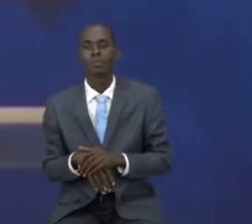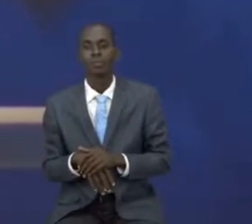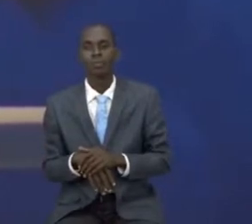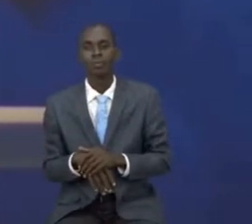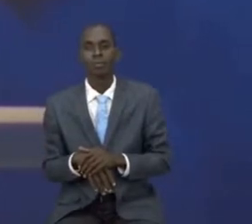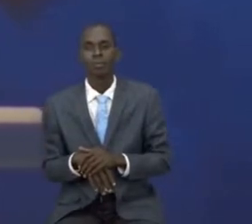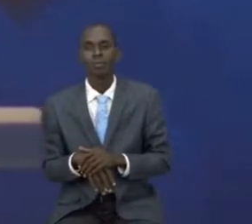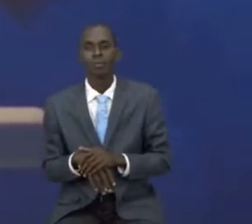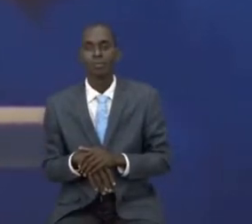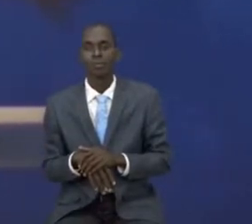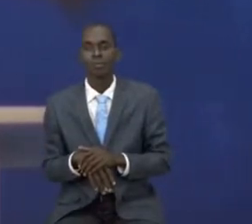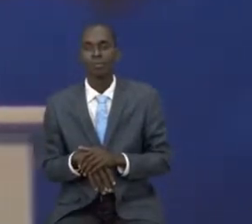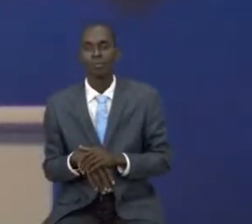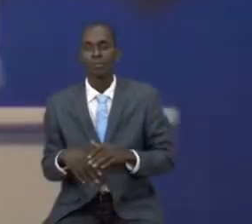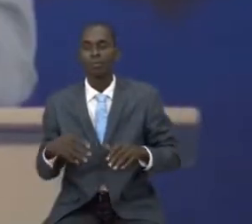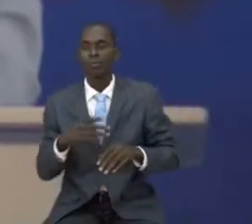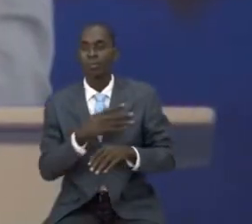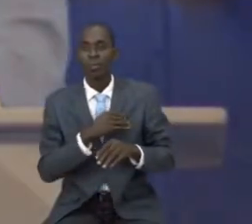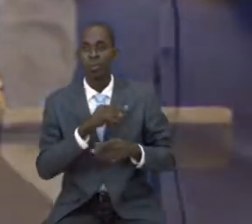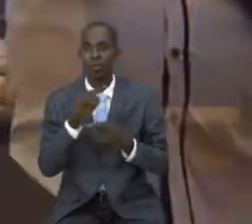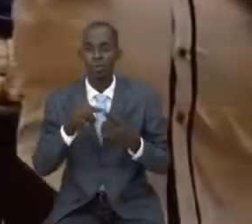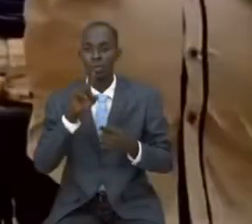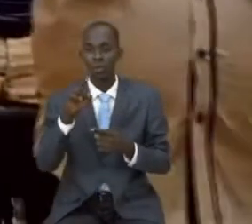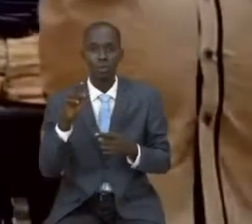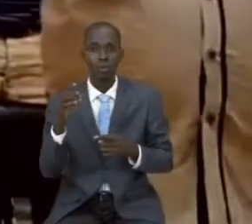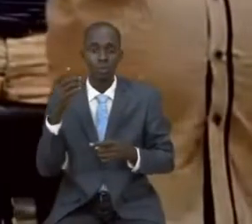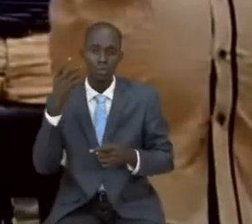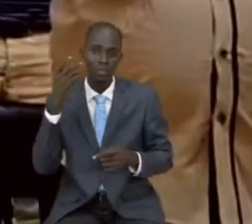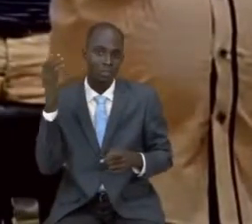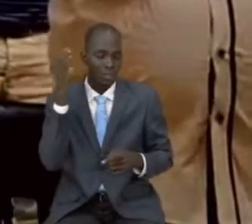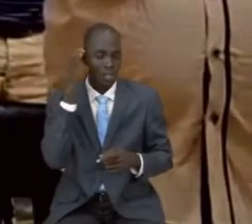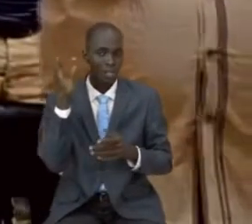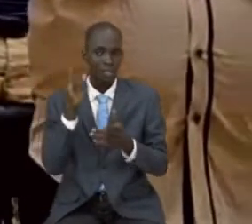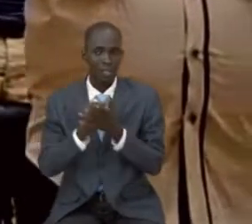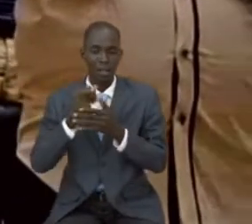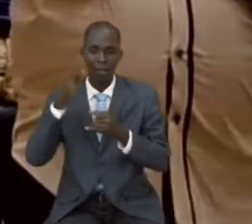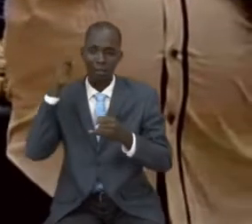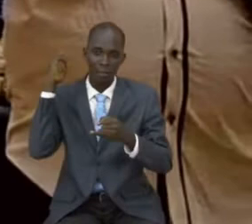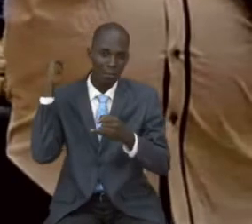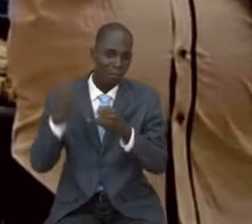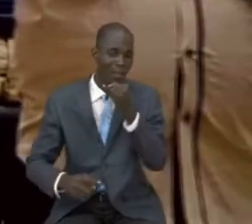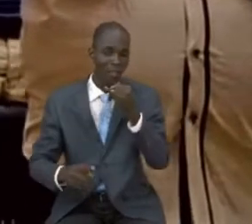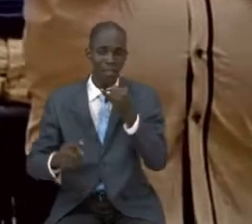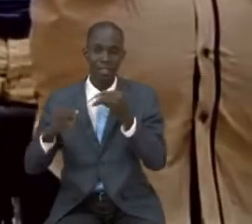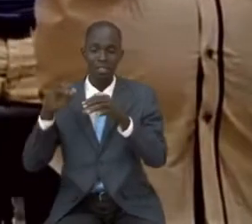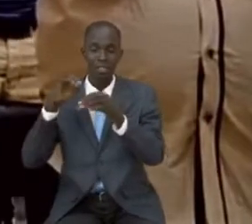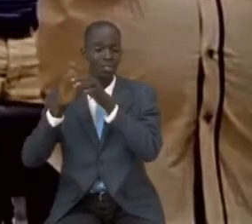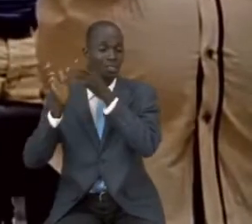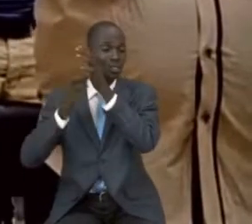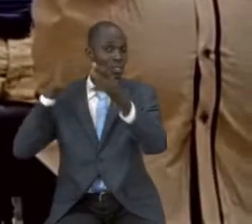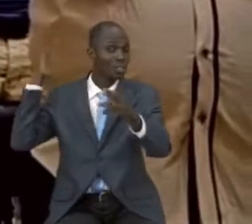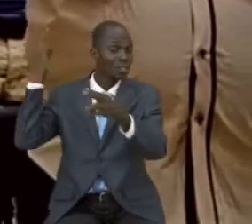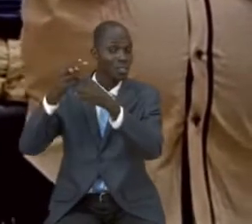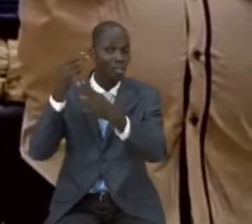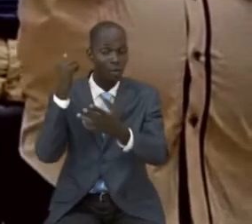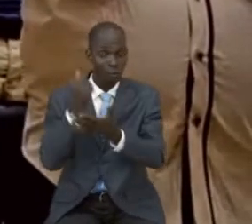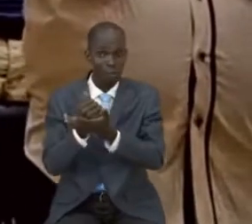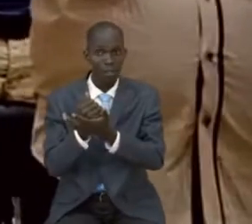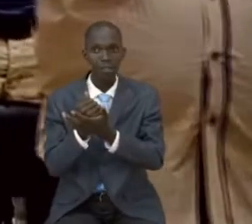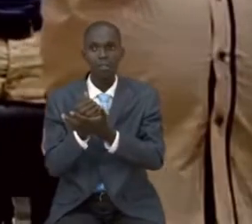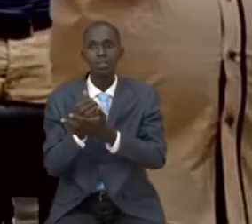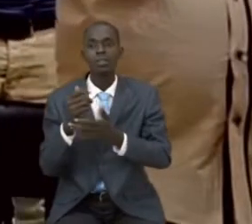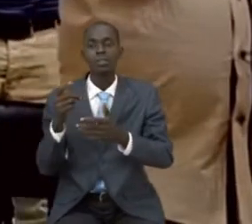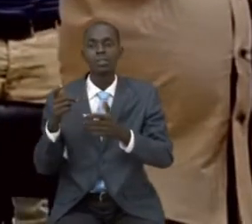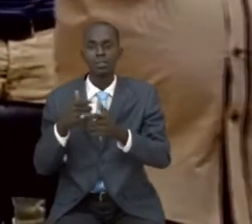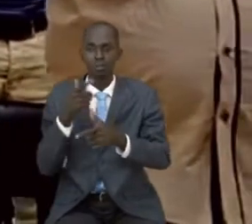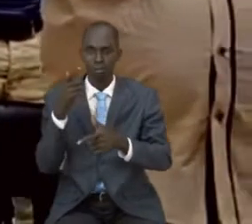you hear that final amen, so let it be, so it is, it will